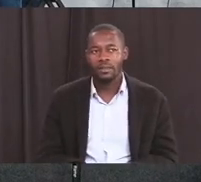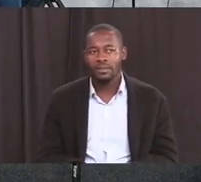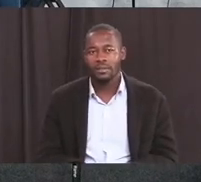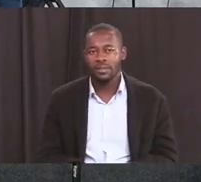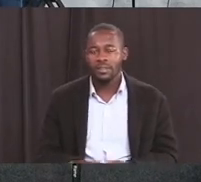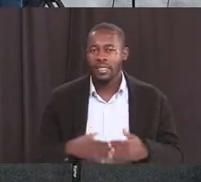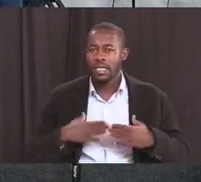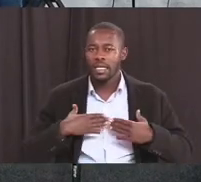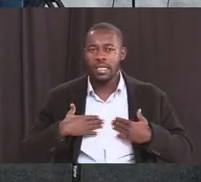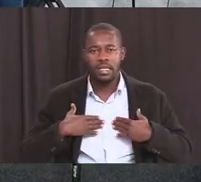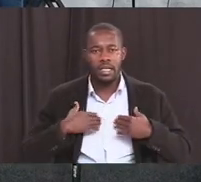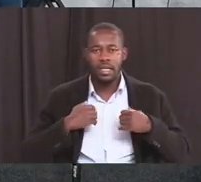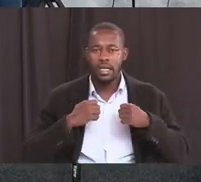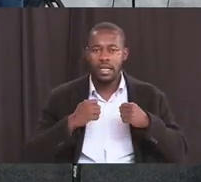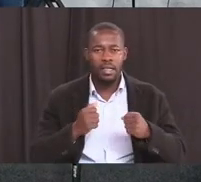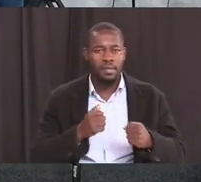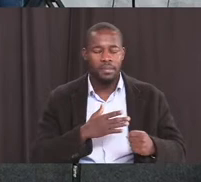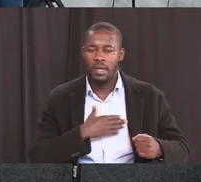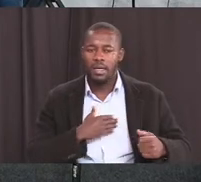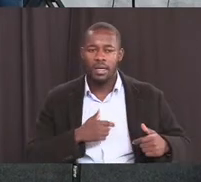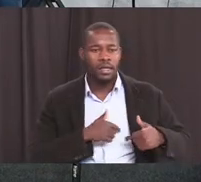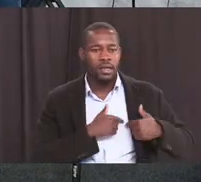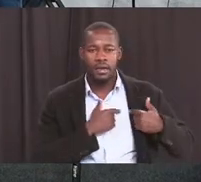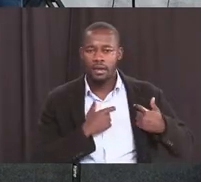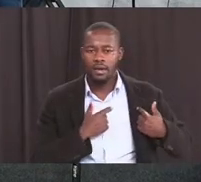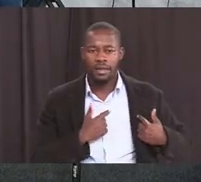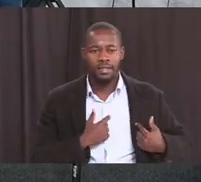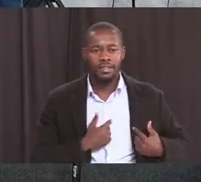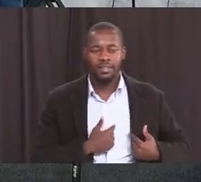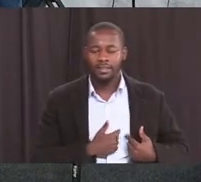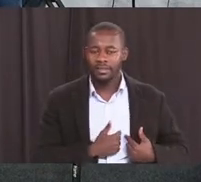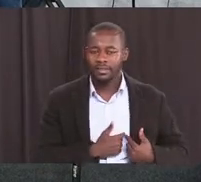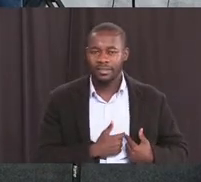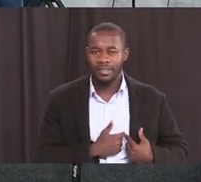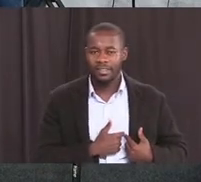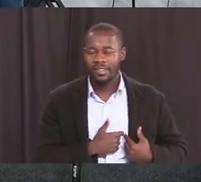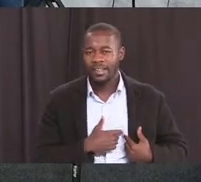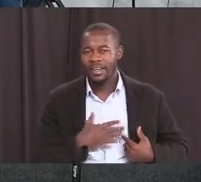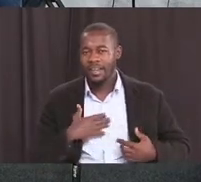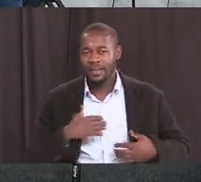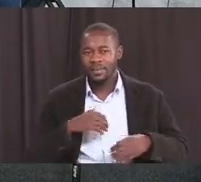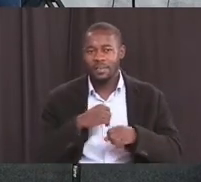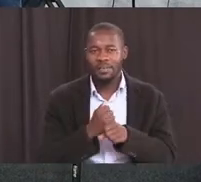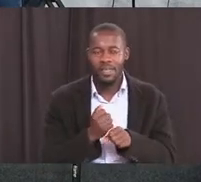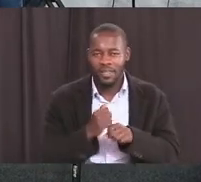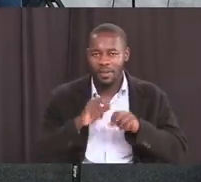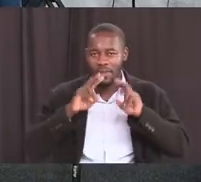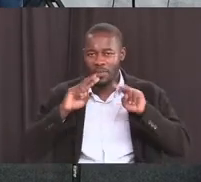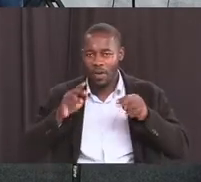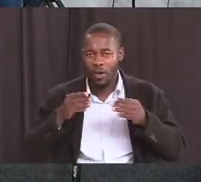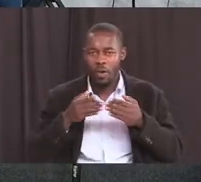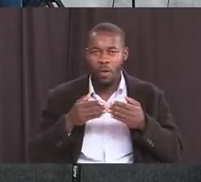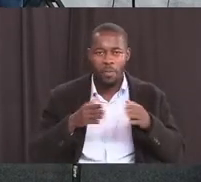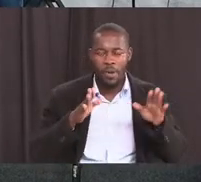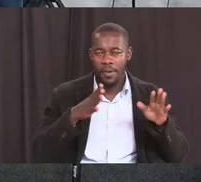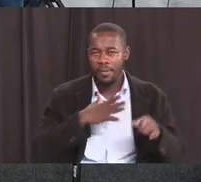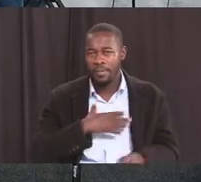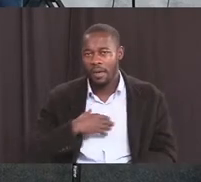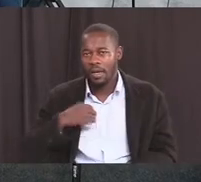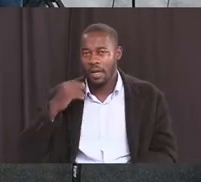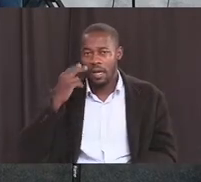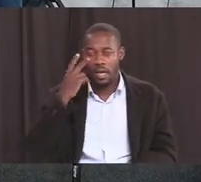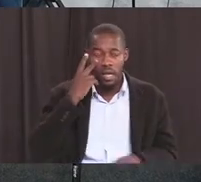Heal my heart and make it clean. Let's sing it out. Let that be our prayer. Open up my eyes to